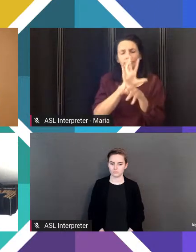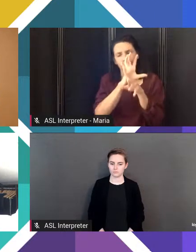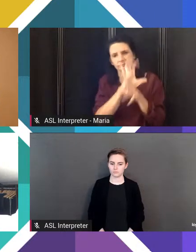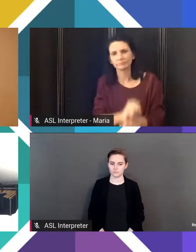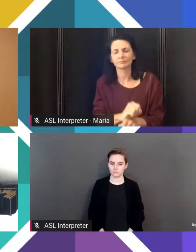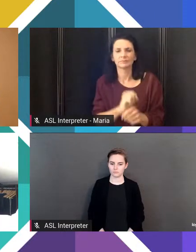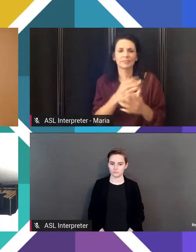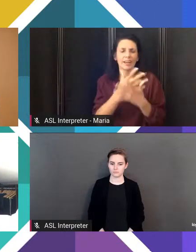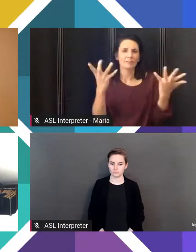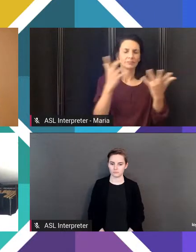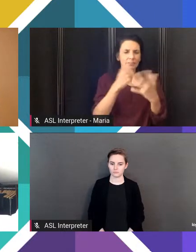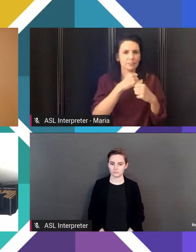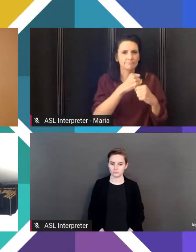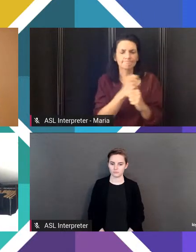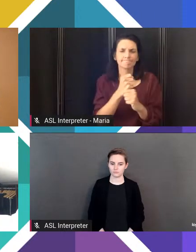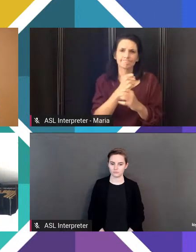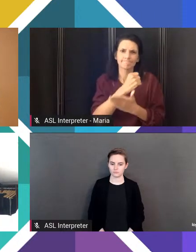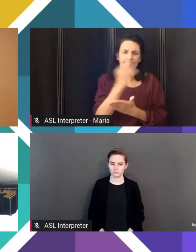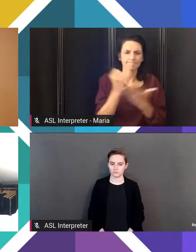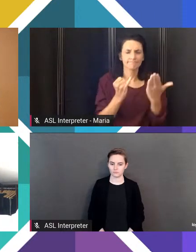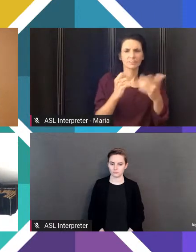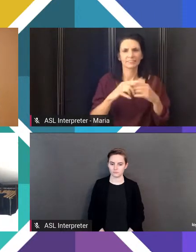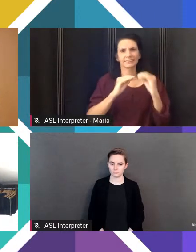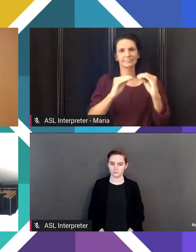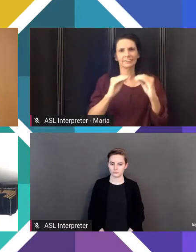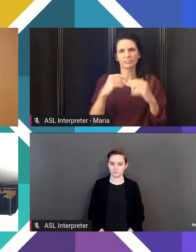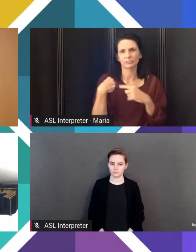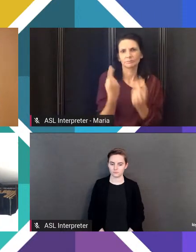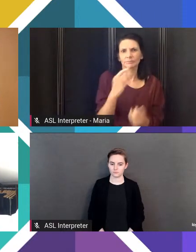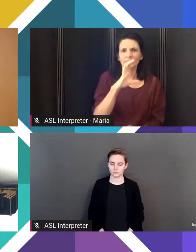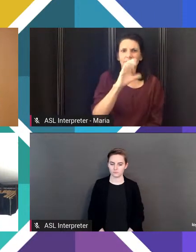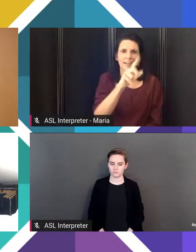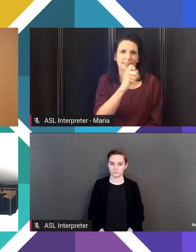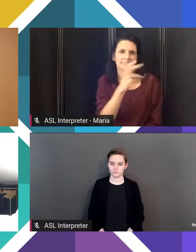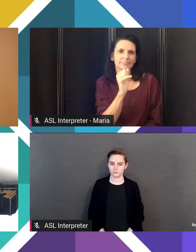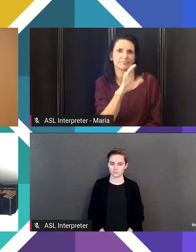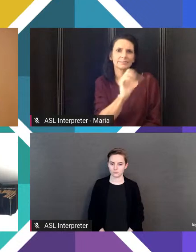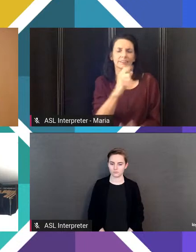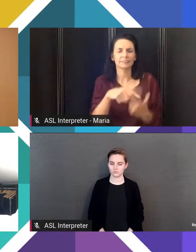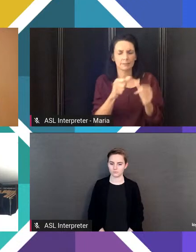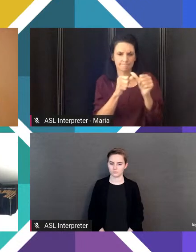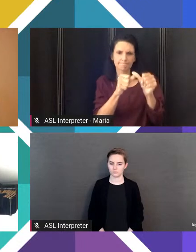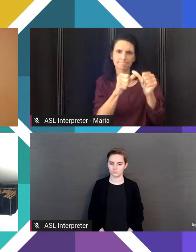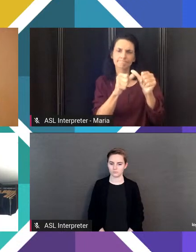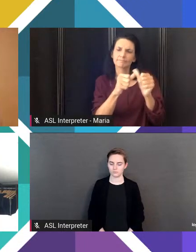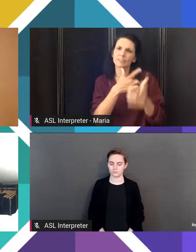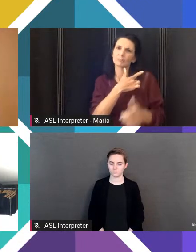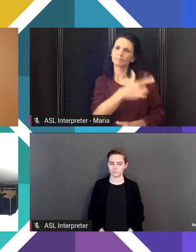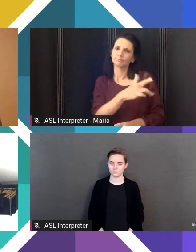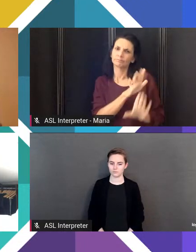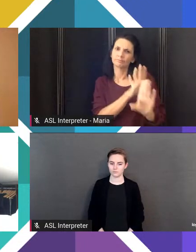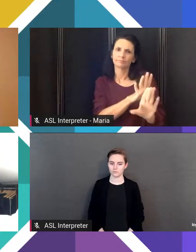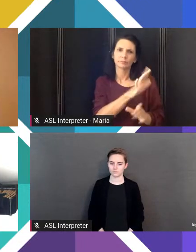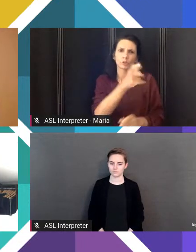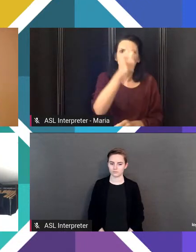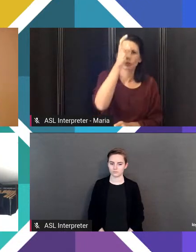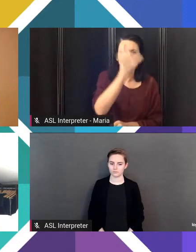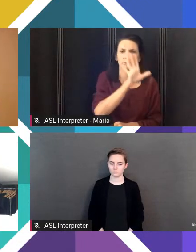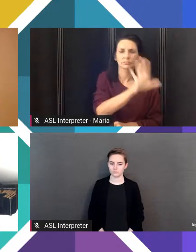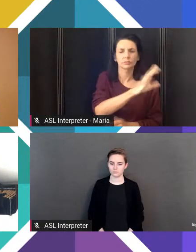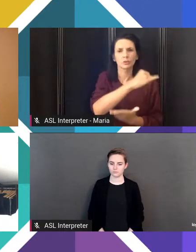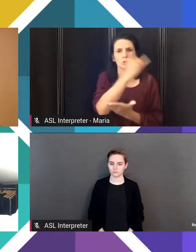and everything that is taught is about teaching the classics, perpetuating classic Turkish artistic